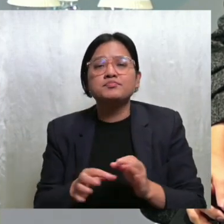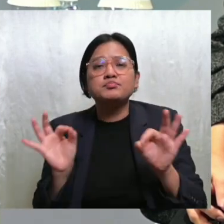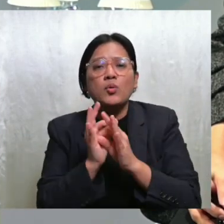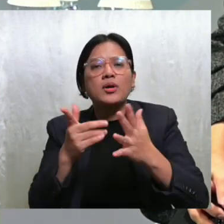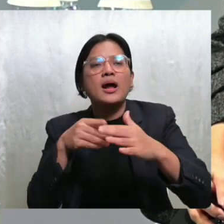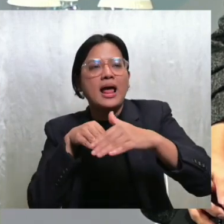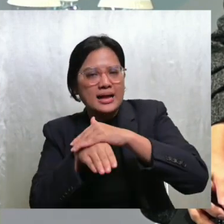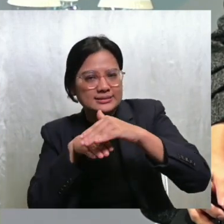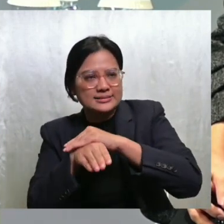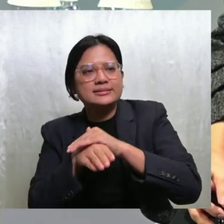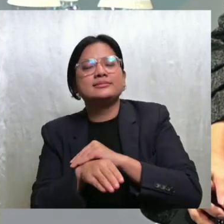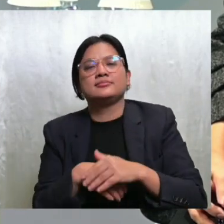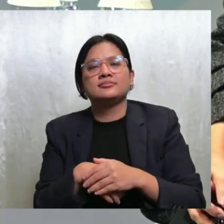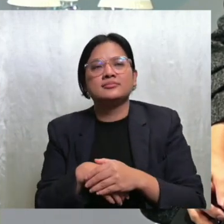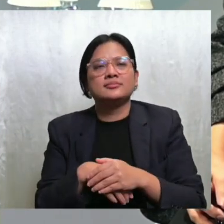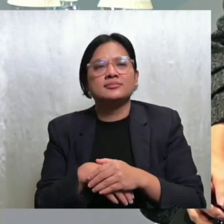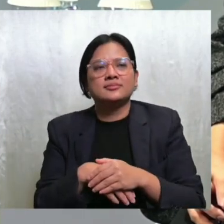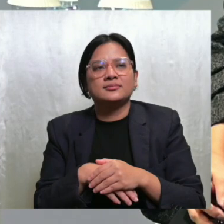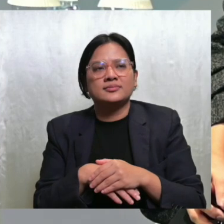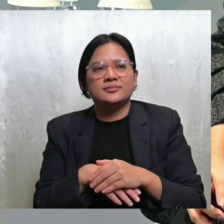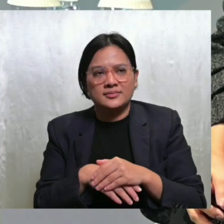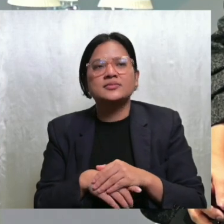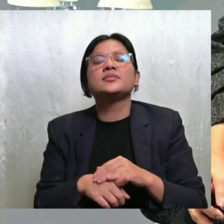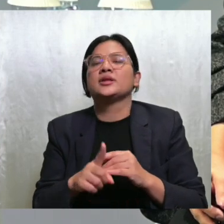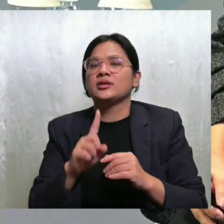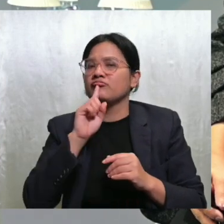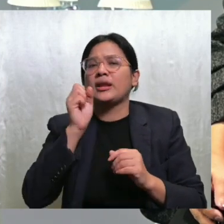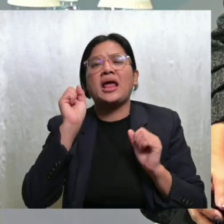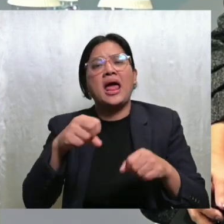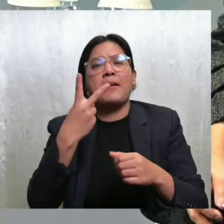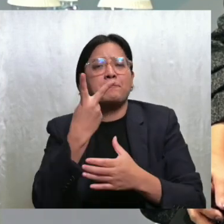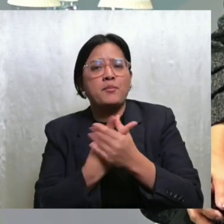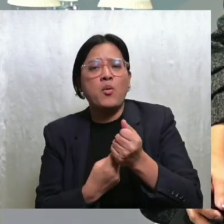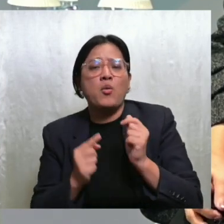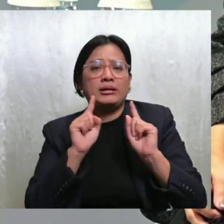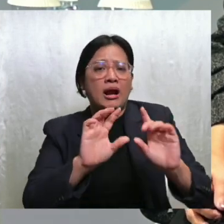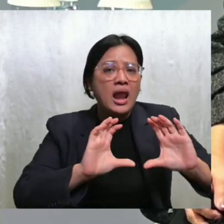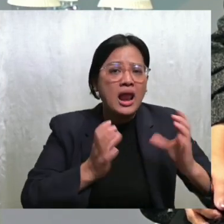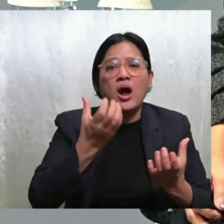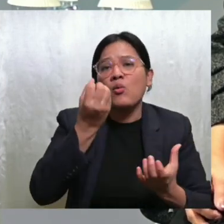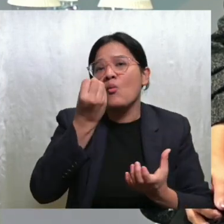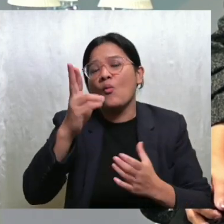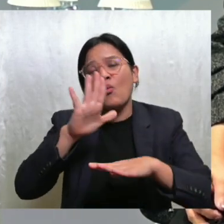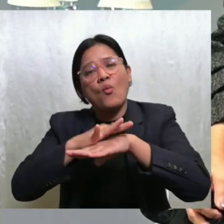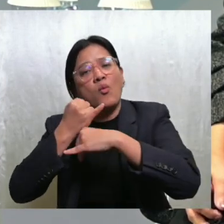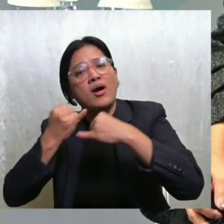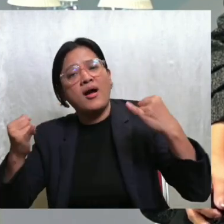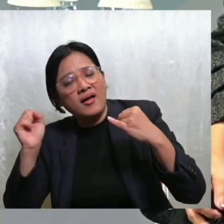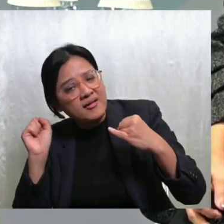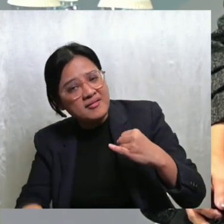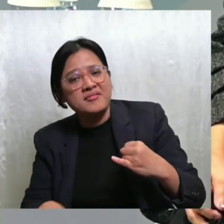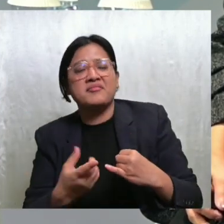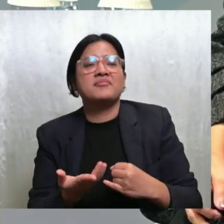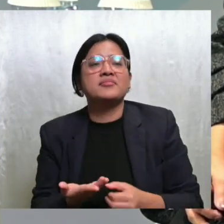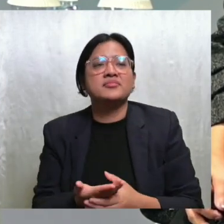important? Why it is so important to bring in that revolution? Because we need to understand what is